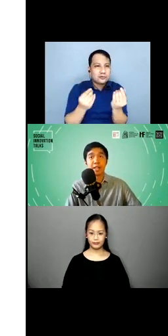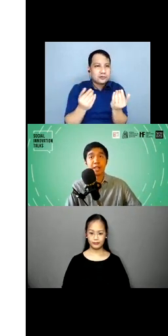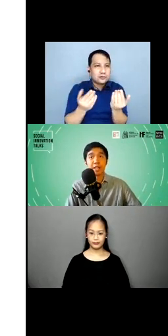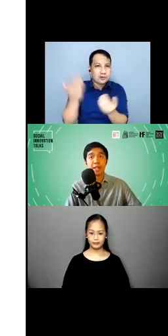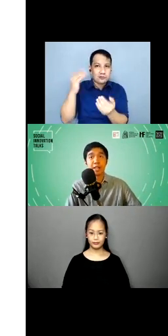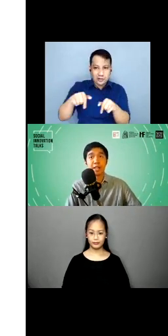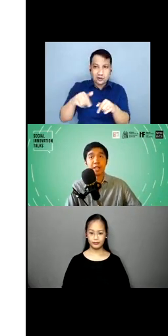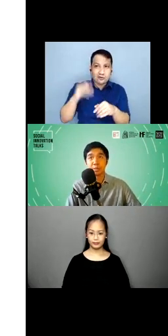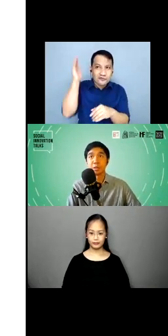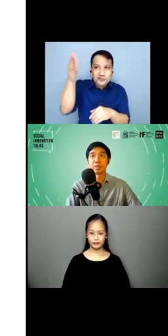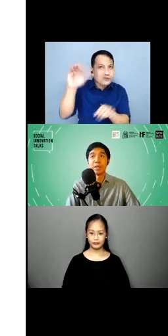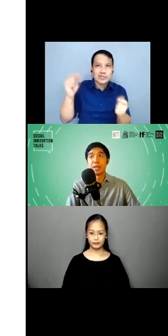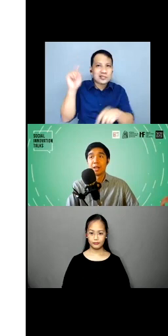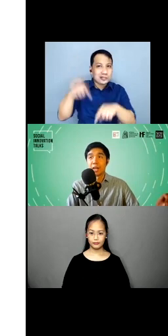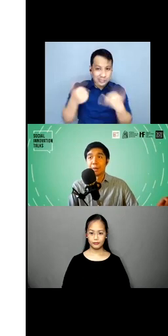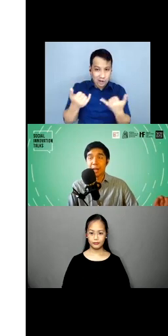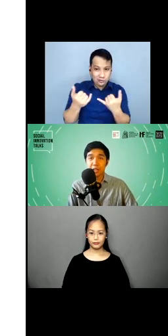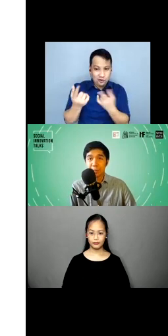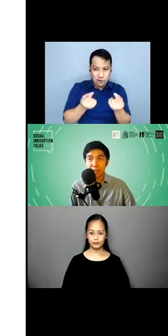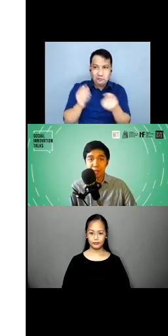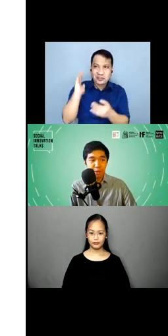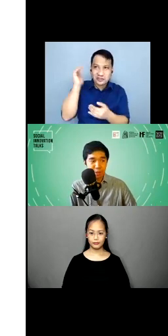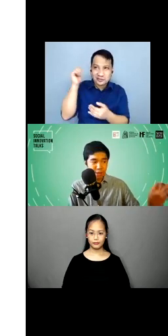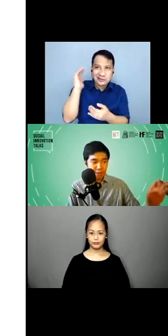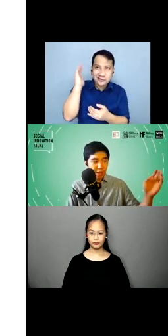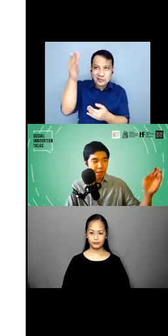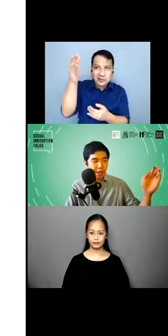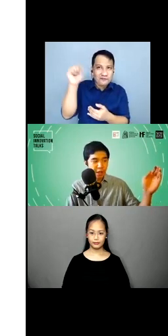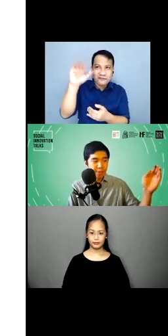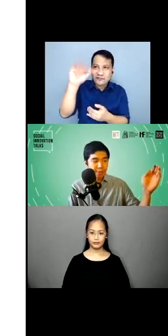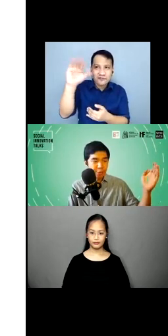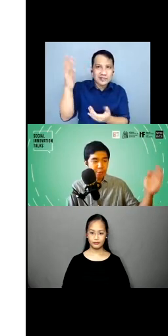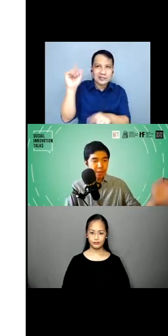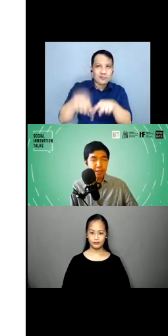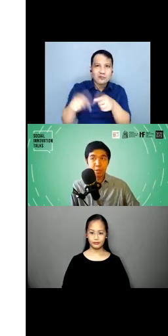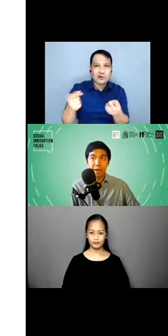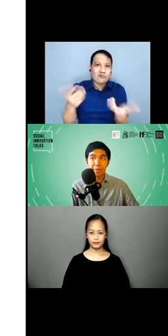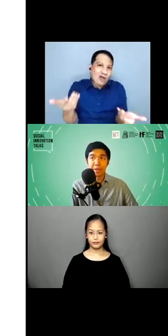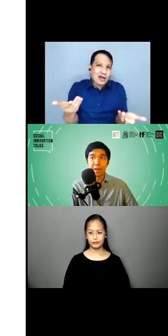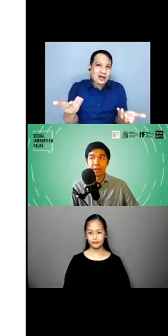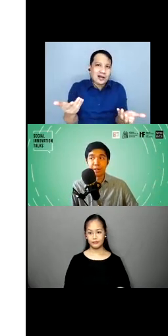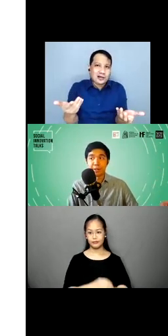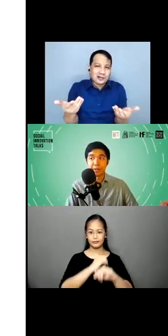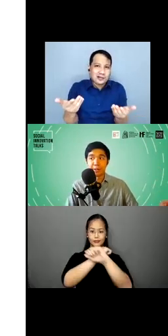years from now, 20 years from now. Economic, because we need to have,